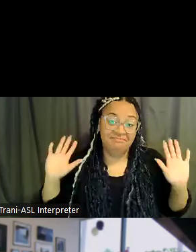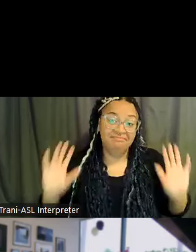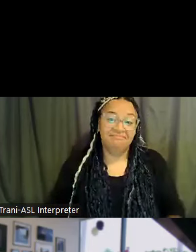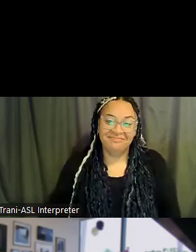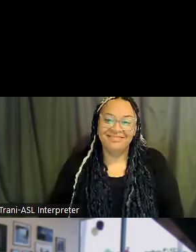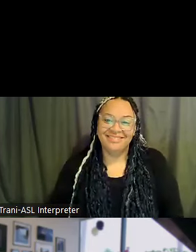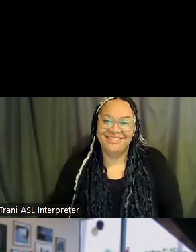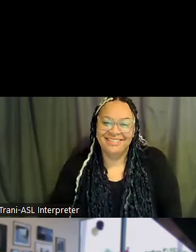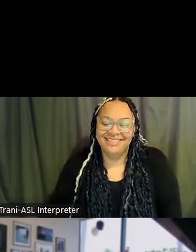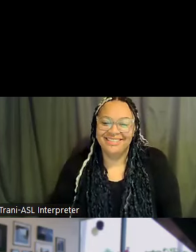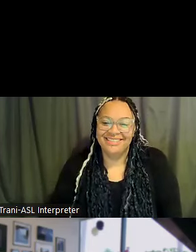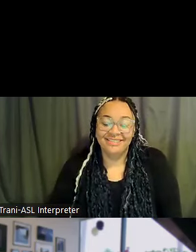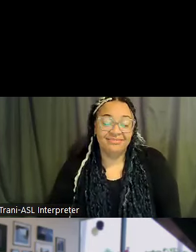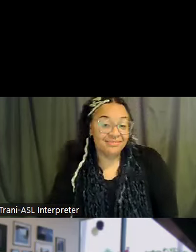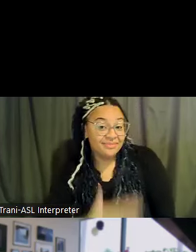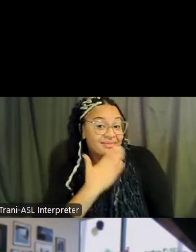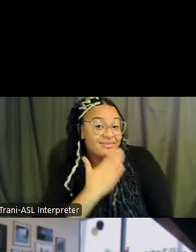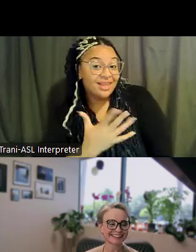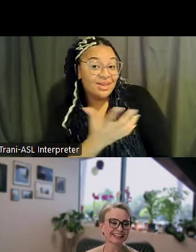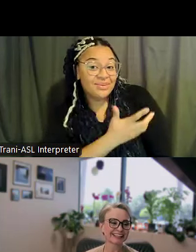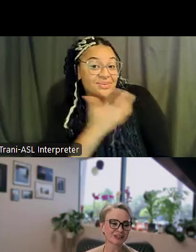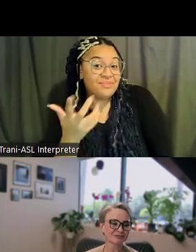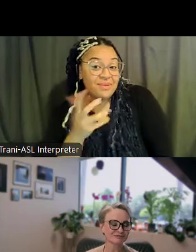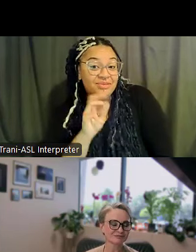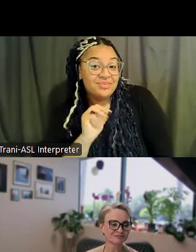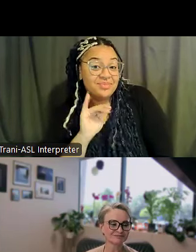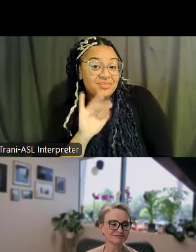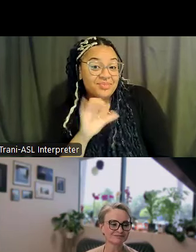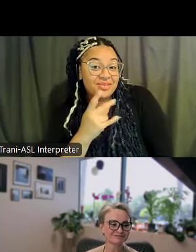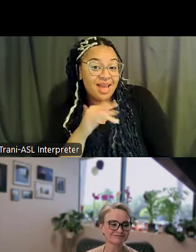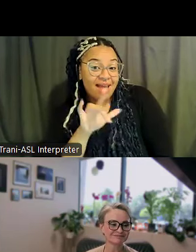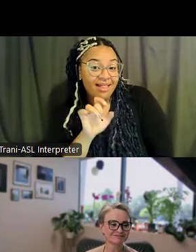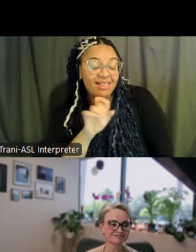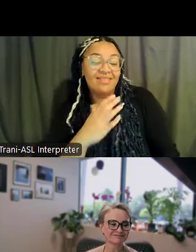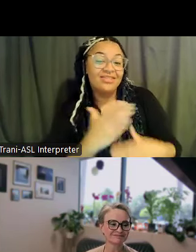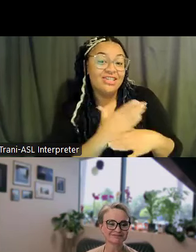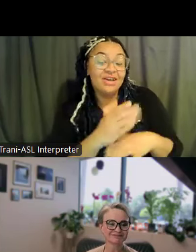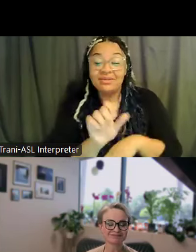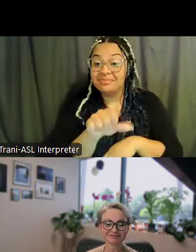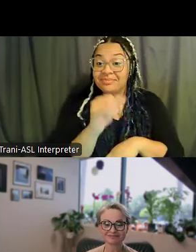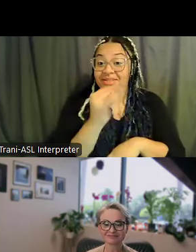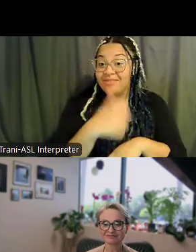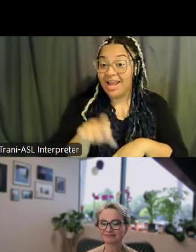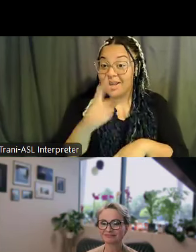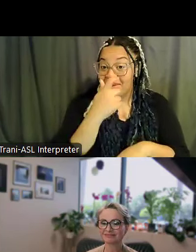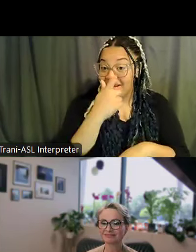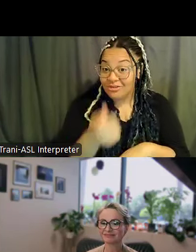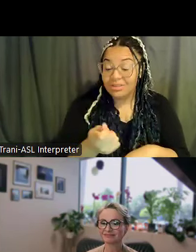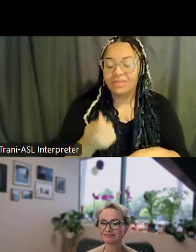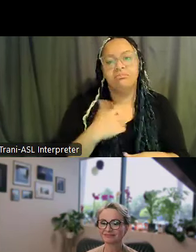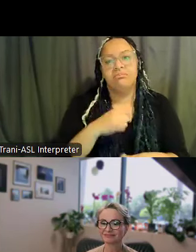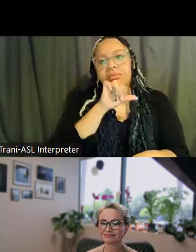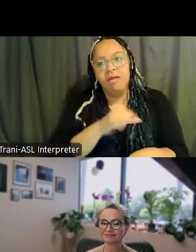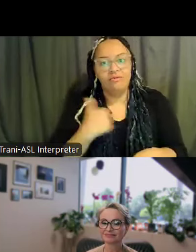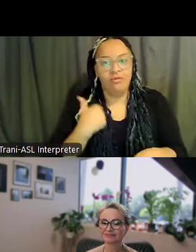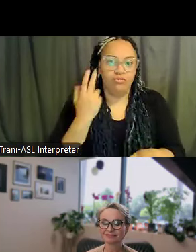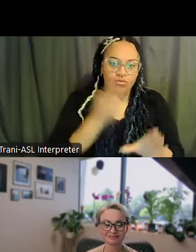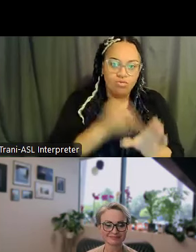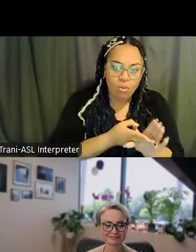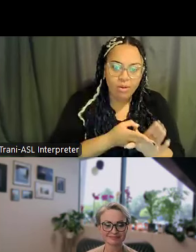update. Thank you so much, Michelle, for sharing. And yes, if anyone's interested, we would love to have you join